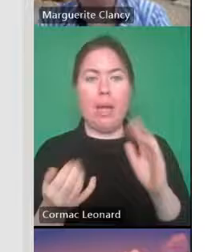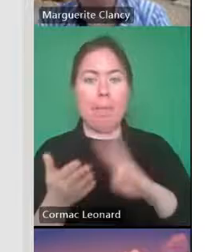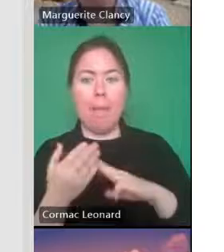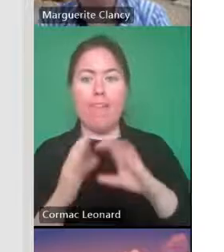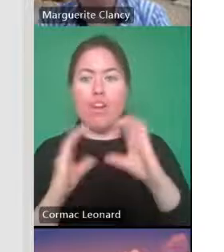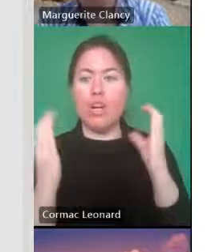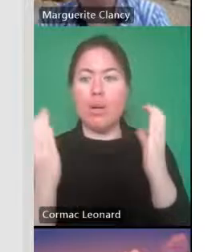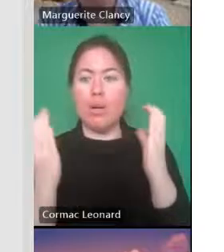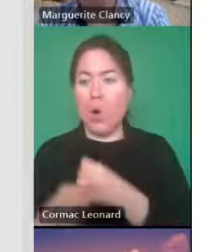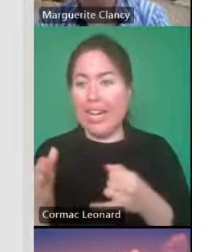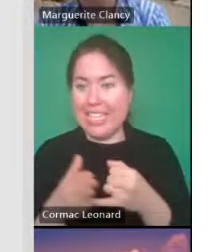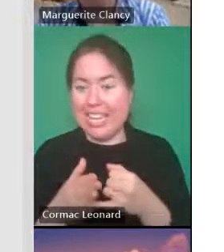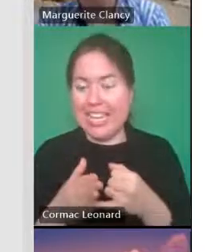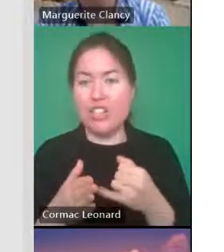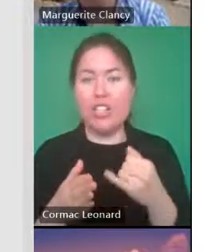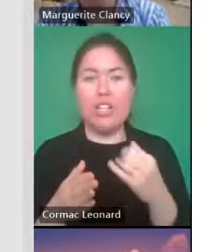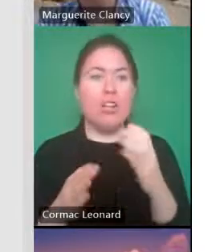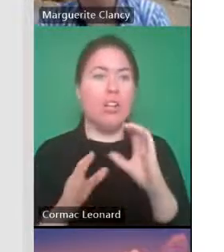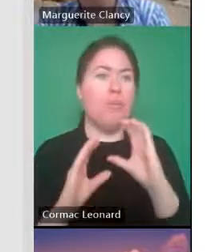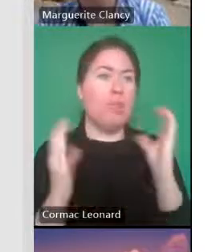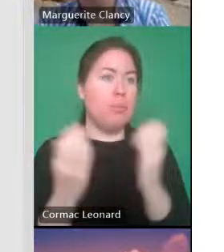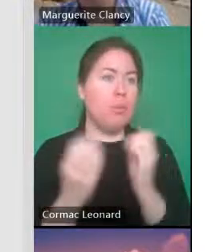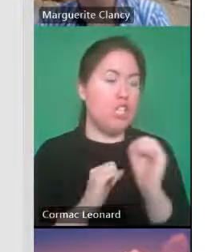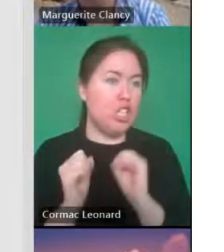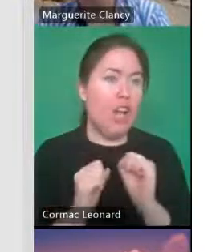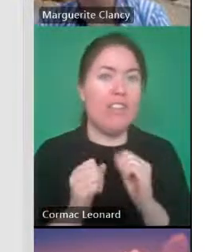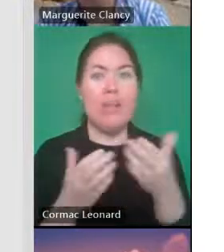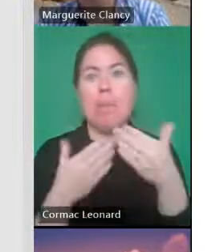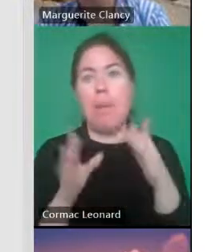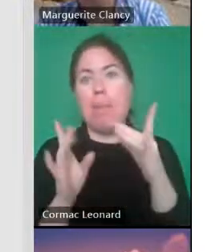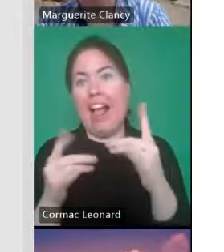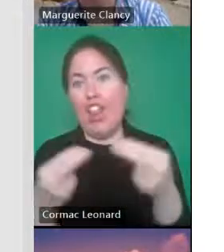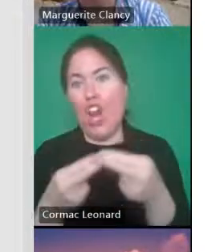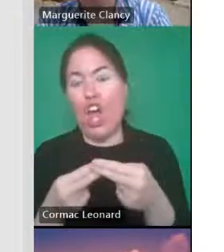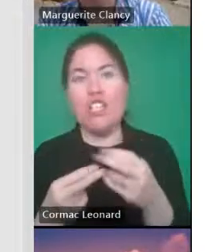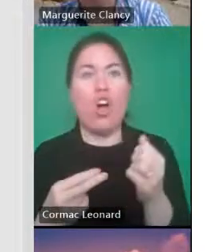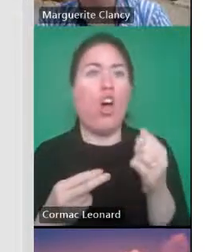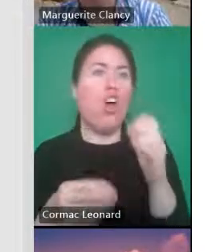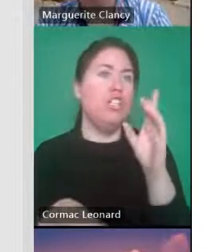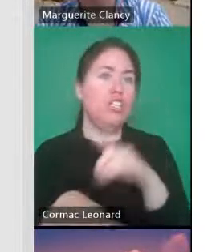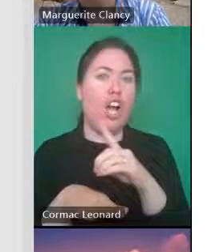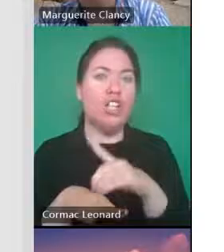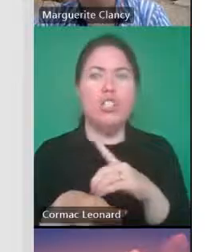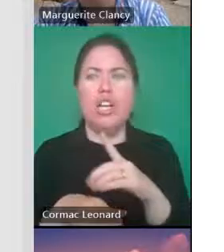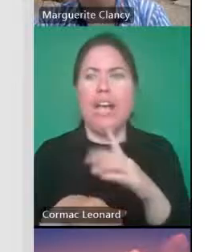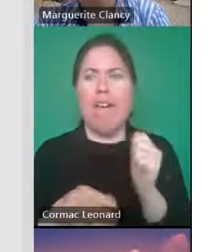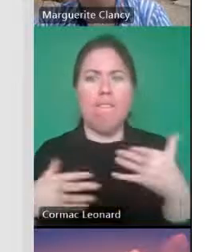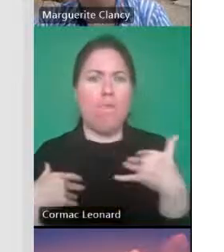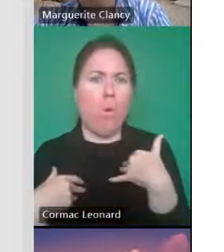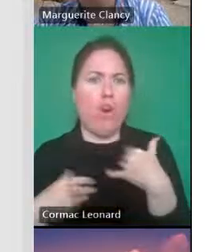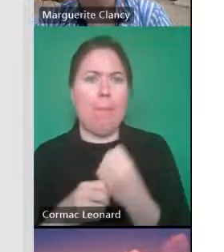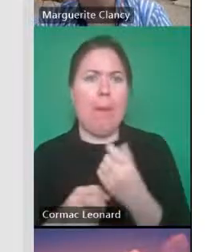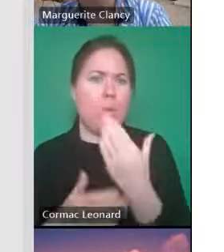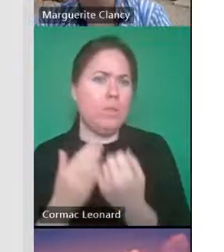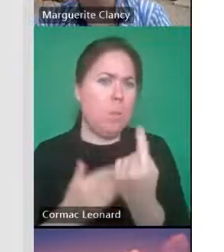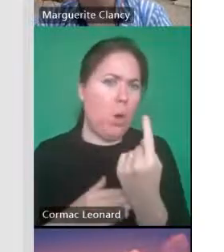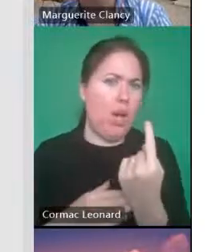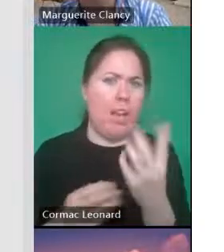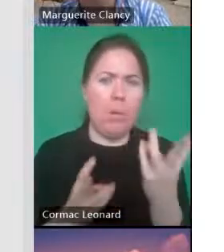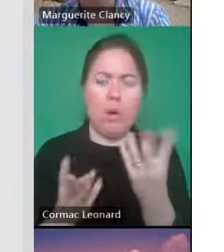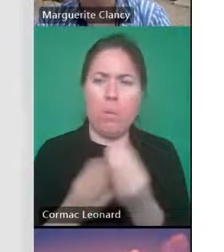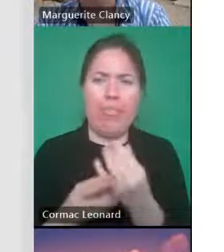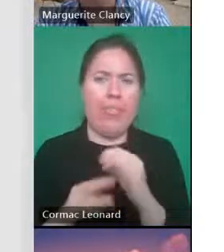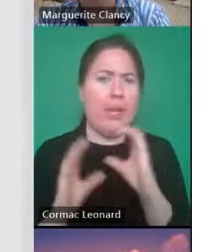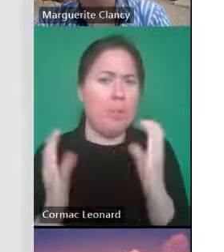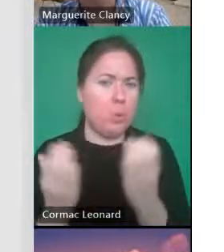community organisation or a community service, public health nurse, a doctor, someone who's worried about somebody that they work with out there in the